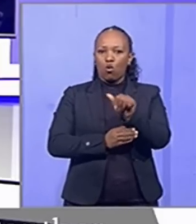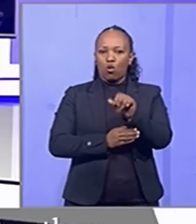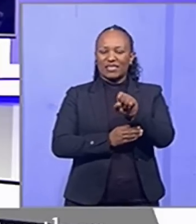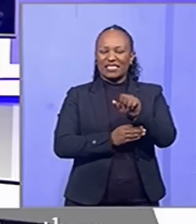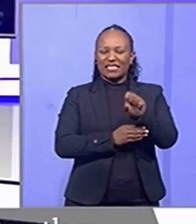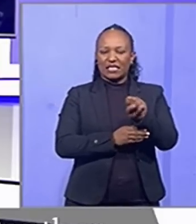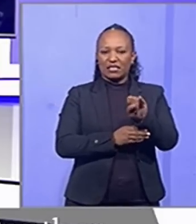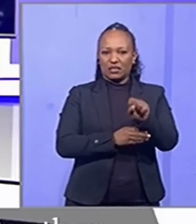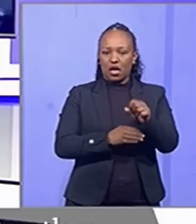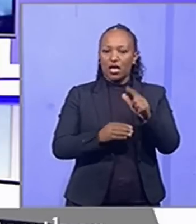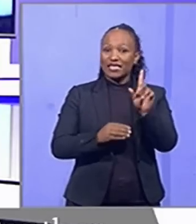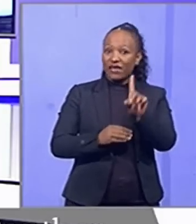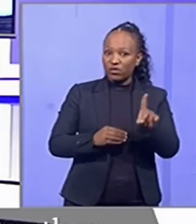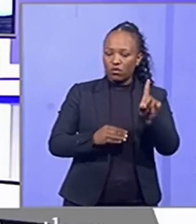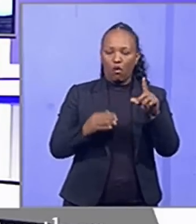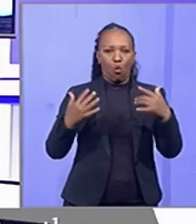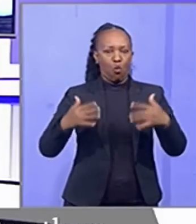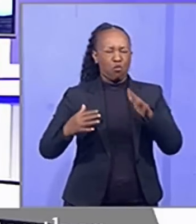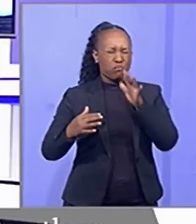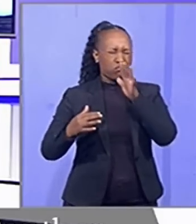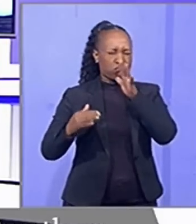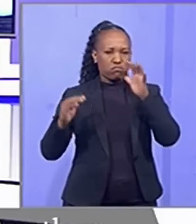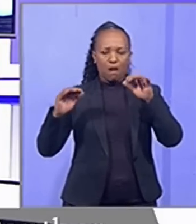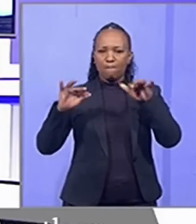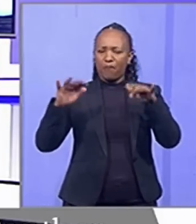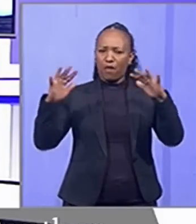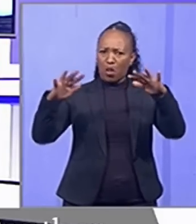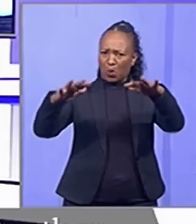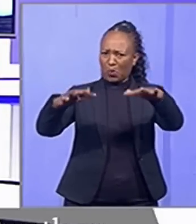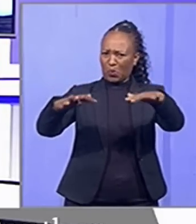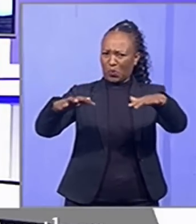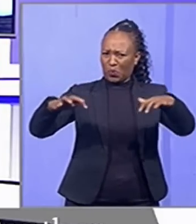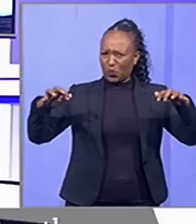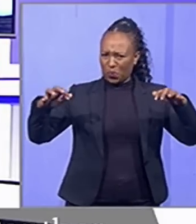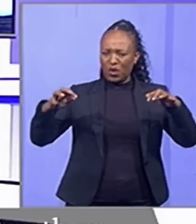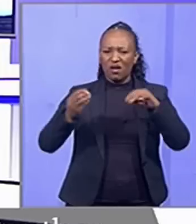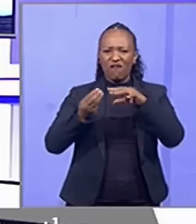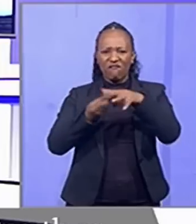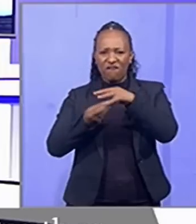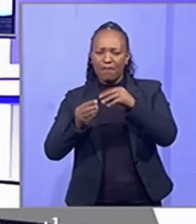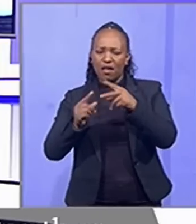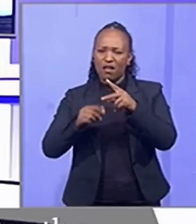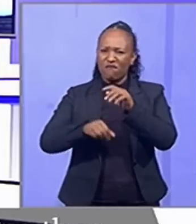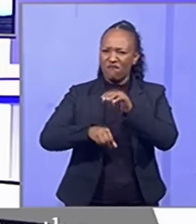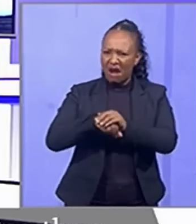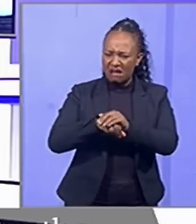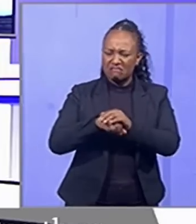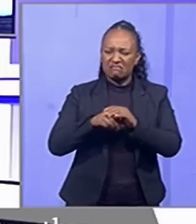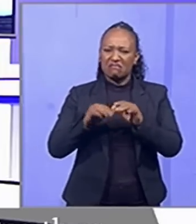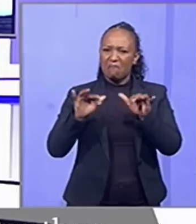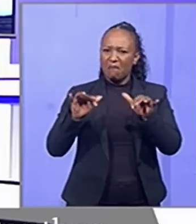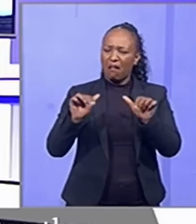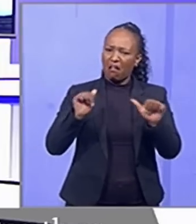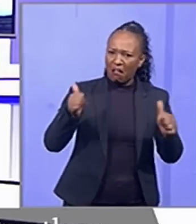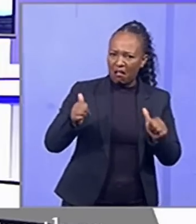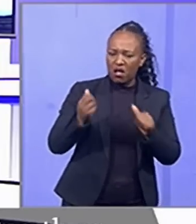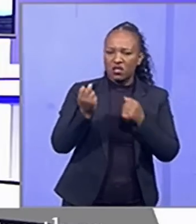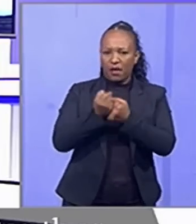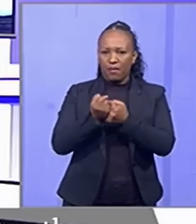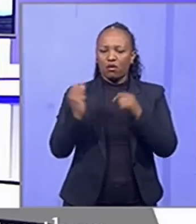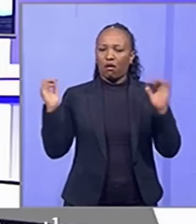tswete tshebeletsong ya lepato la mme Connie Chiume ba leloko metswalle basebetsi mmoho le setjhaba ka kakaretso ba lebisitse hlompho ya bona